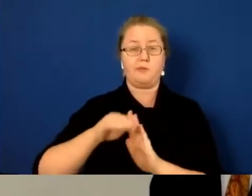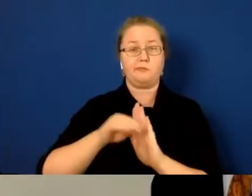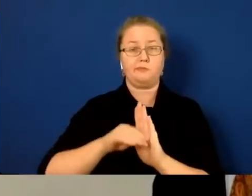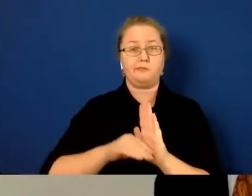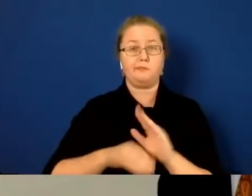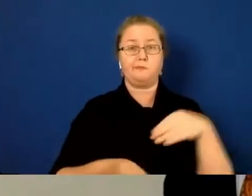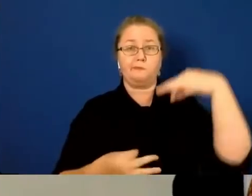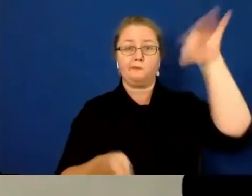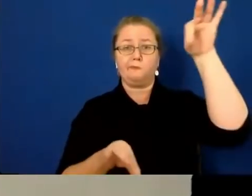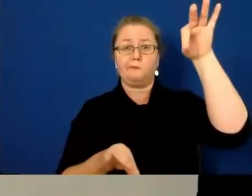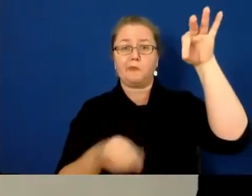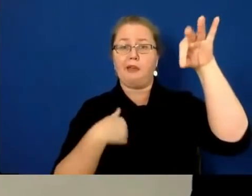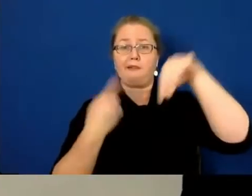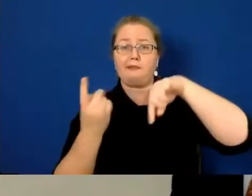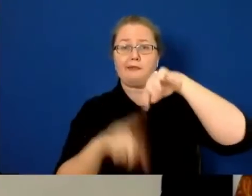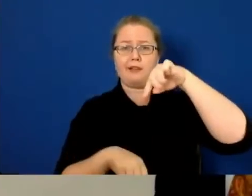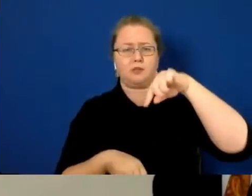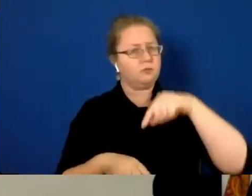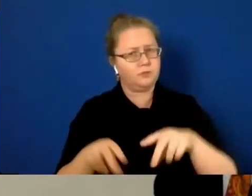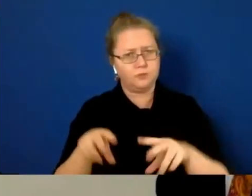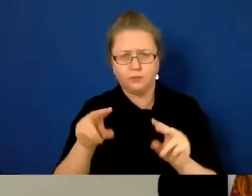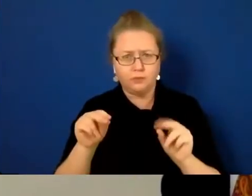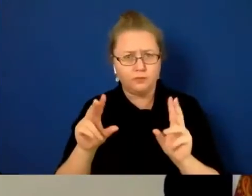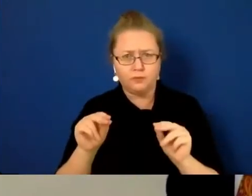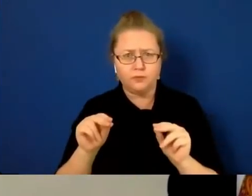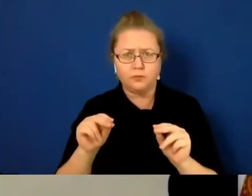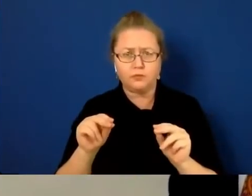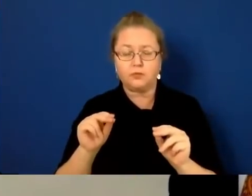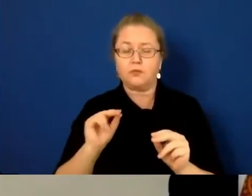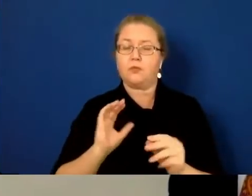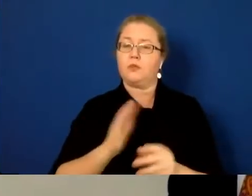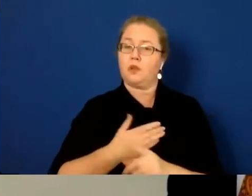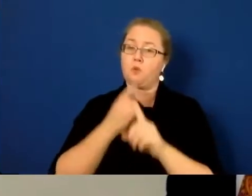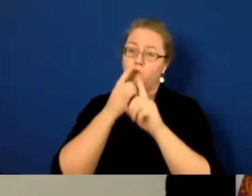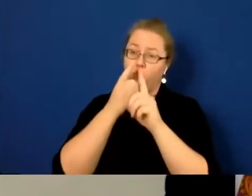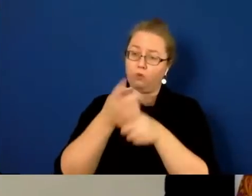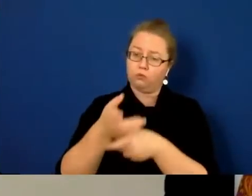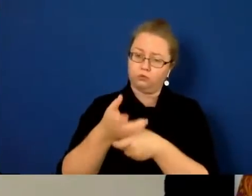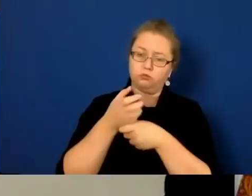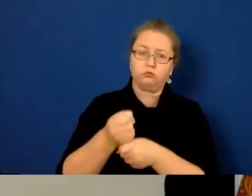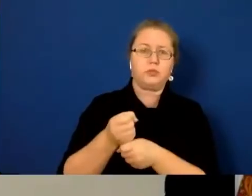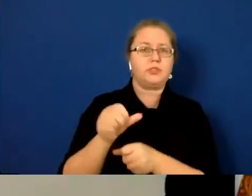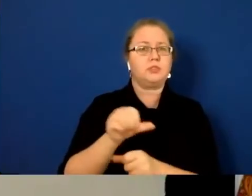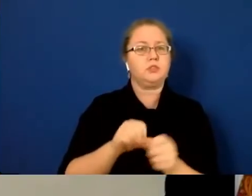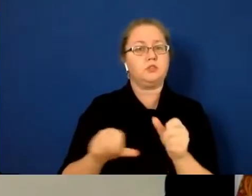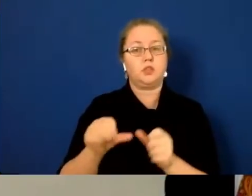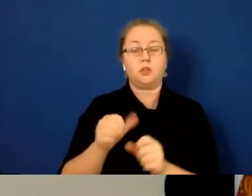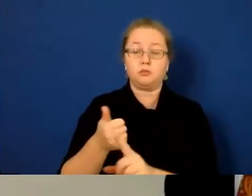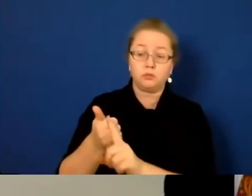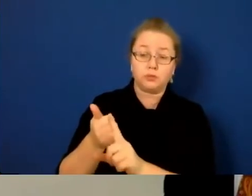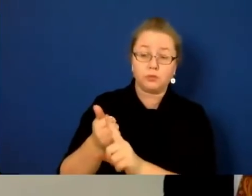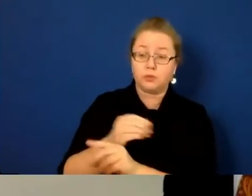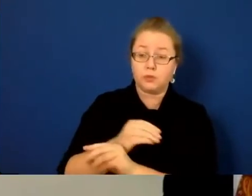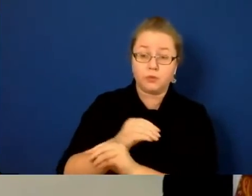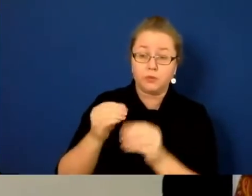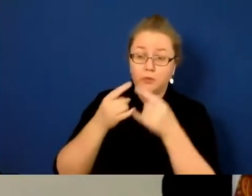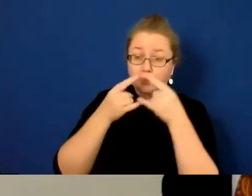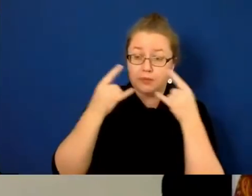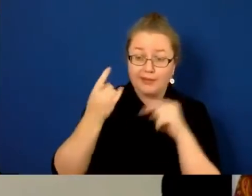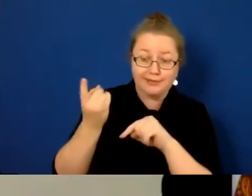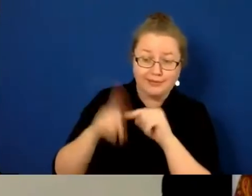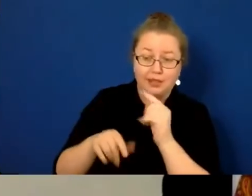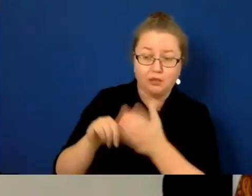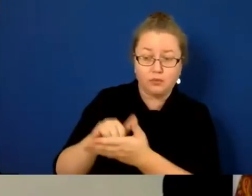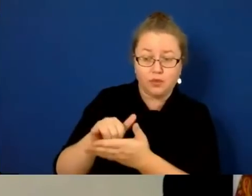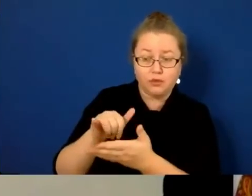maintaining space, minimizing the time in the store. And I will also bring up, because it is important, there are some people who